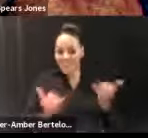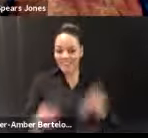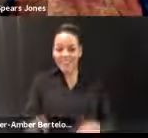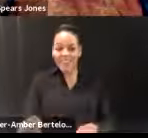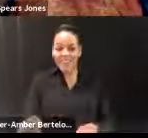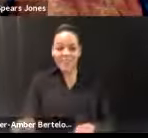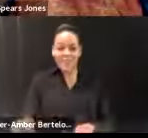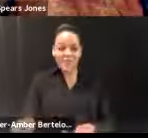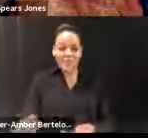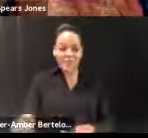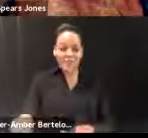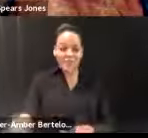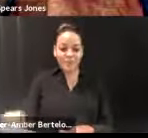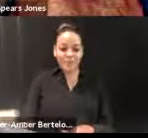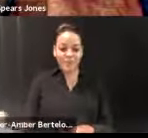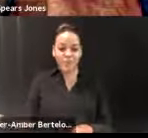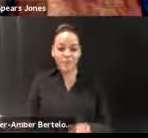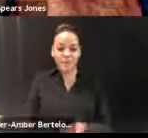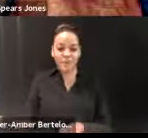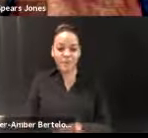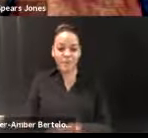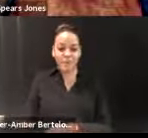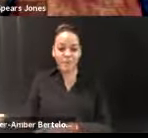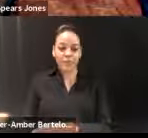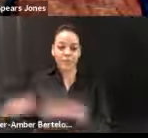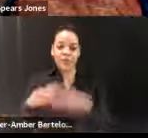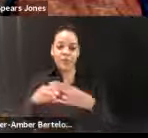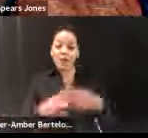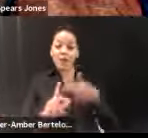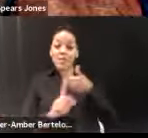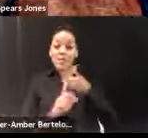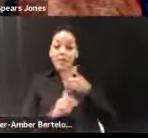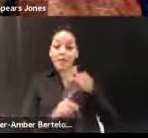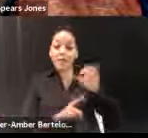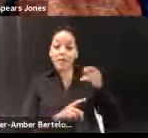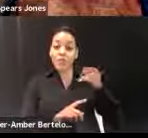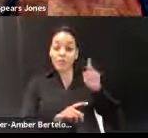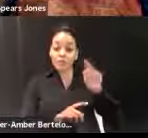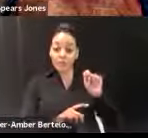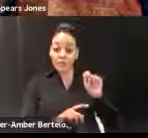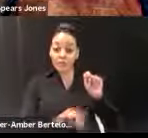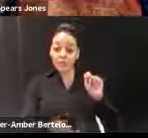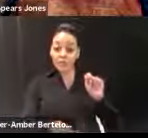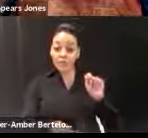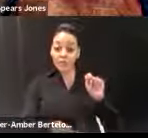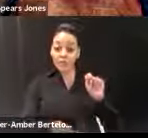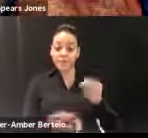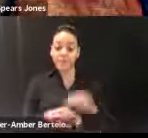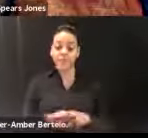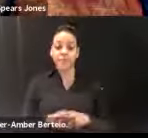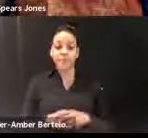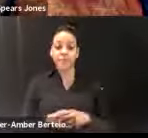Self-portrait as Retratos de Cosas Locas y de Locos, Stolen.